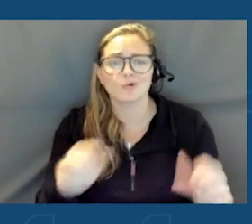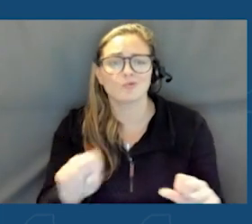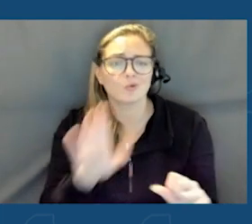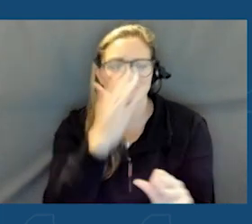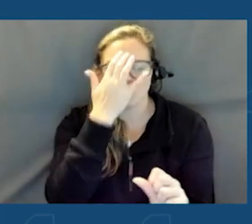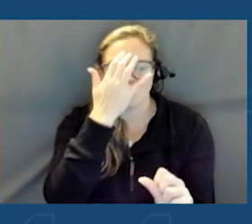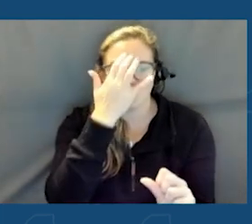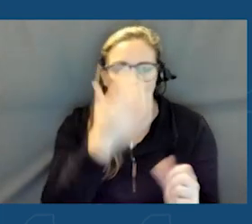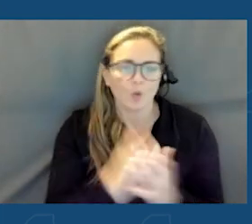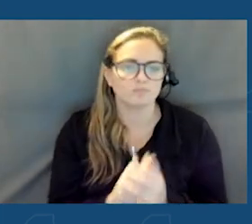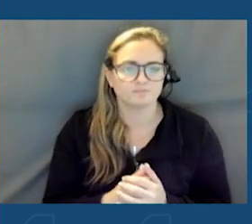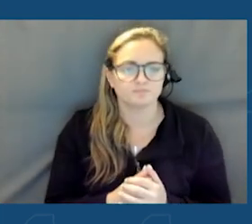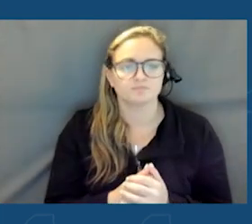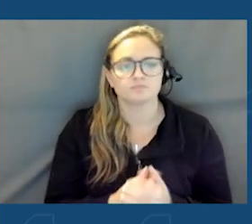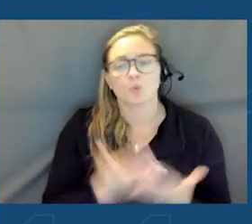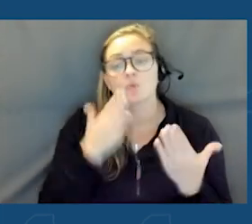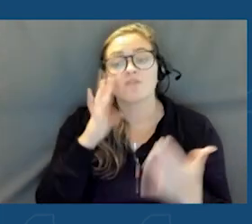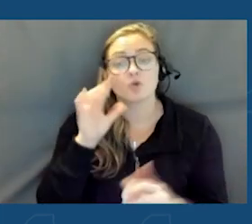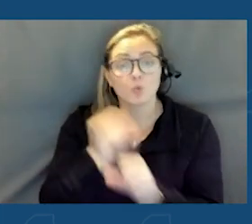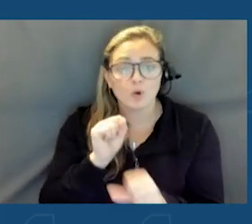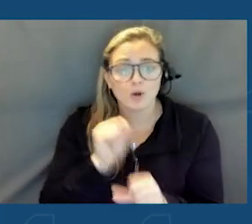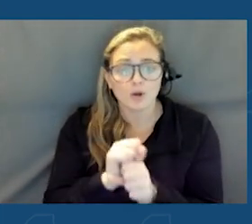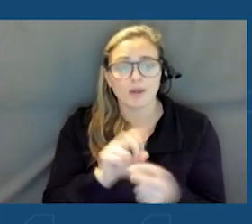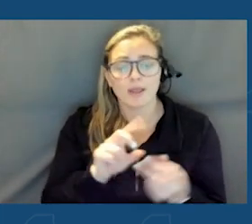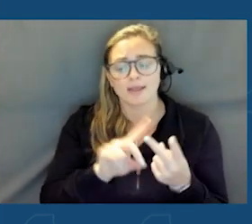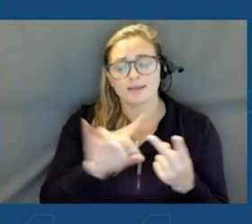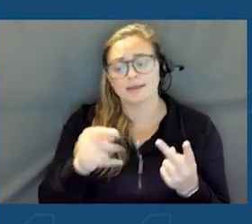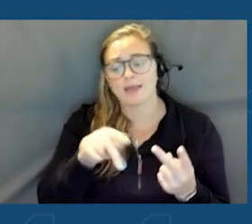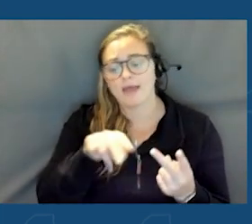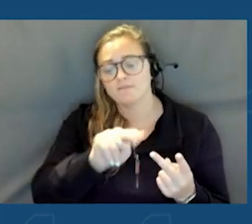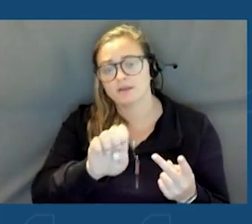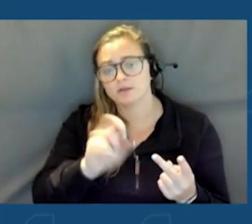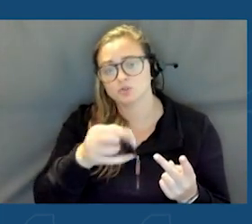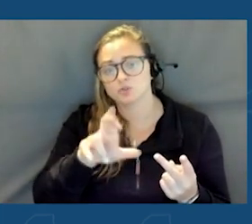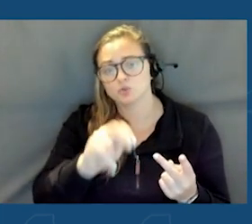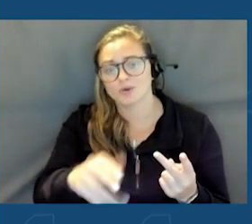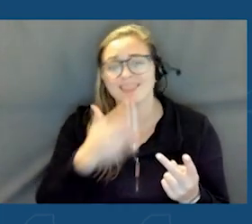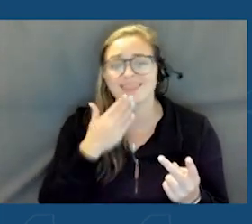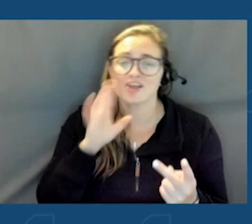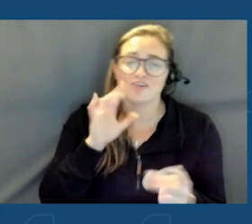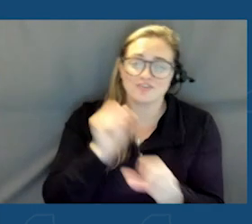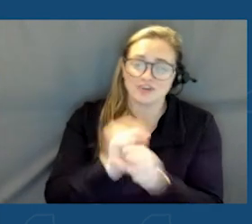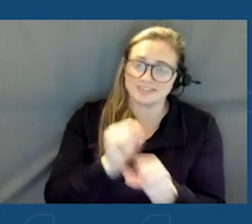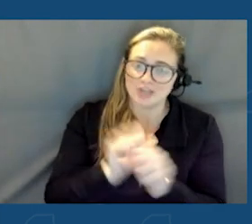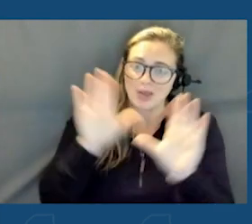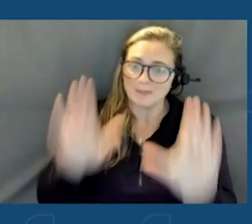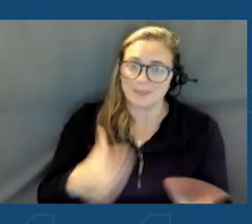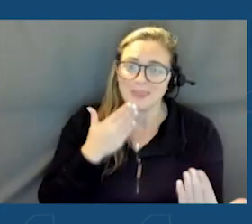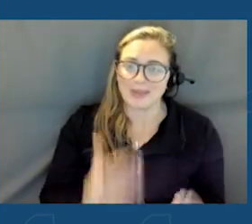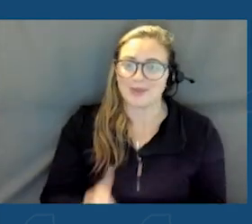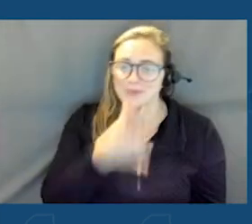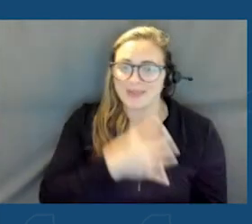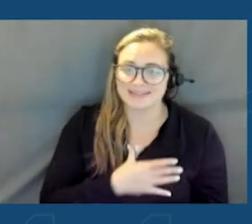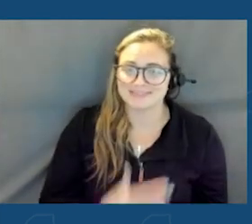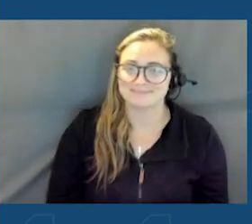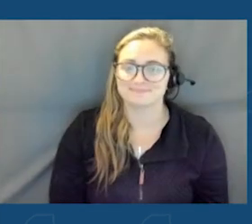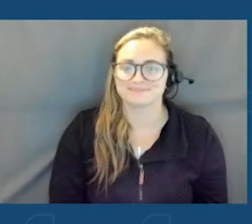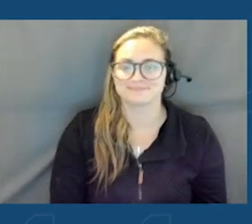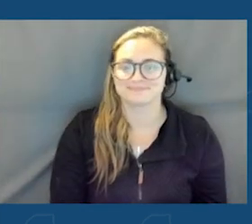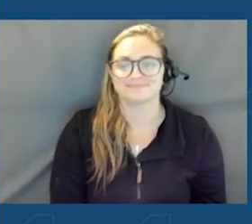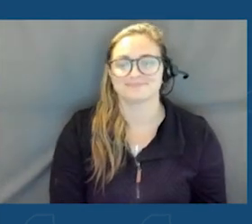for her work and also Daphne Jordan for her work in the Senate. So thanks for getting the job done, ladies. Thank you.